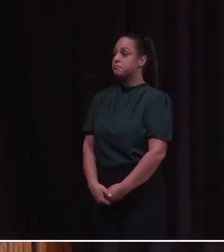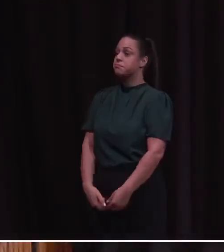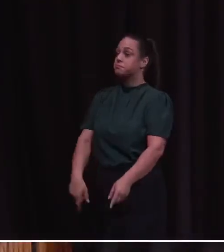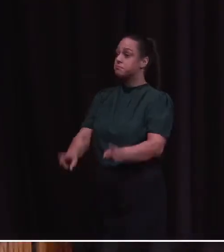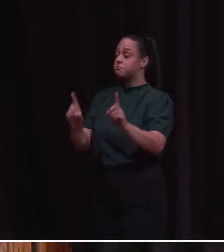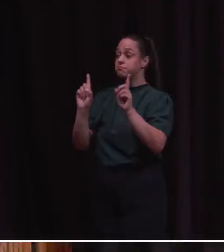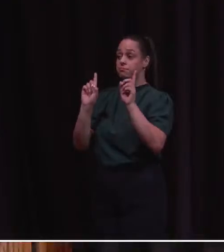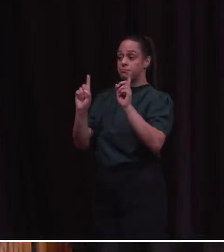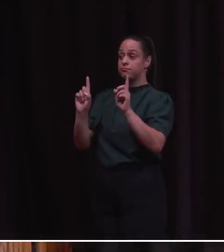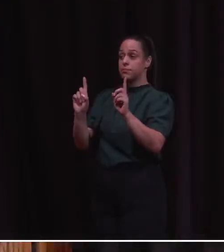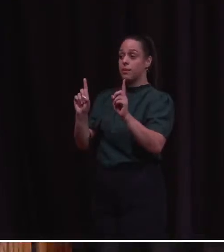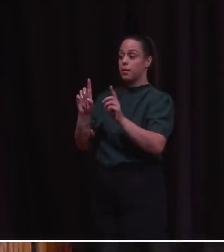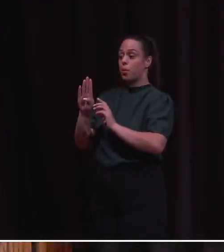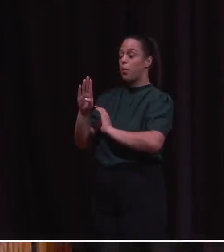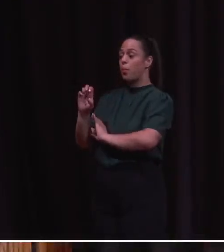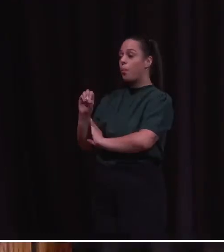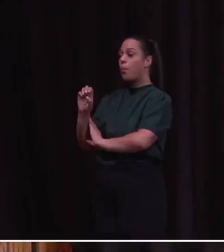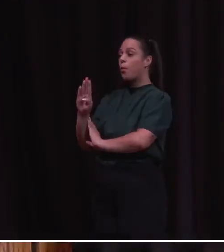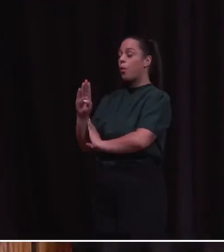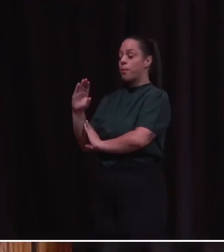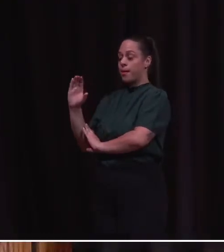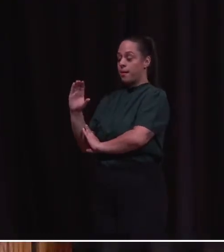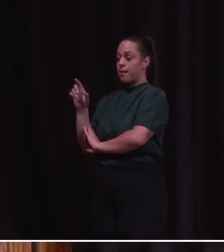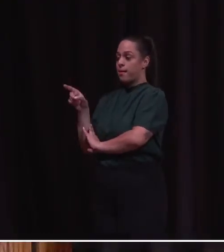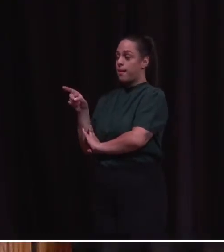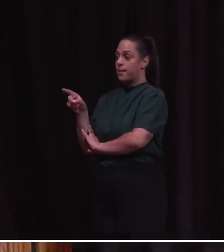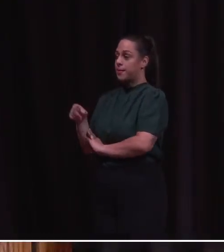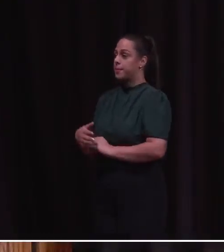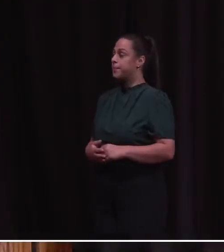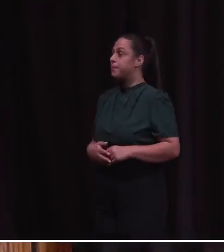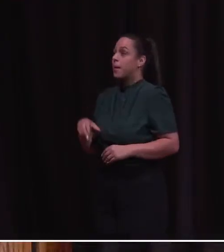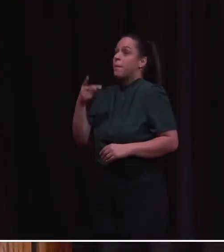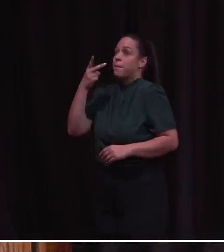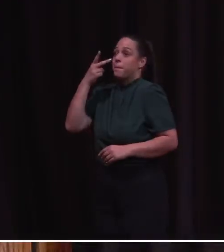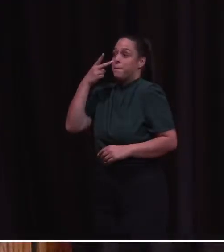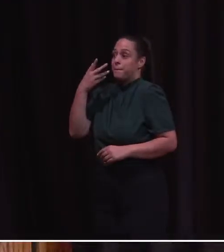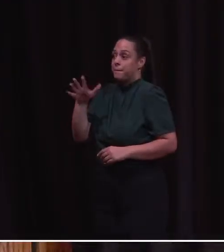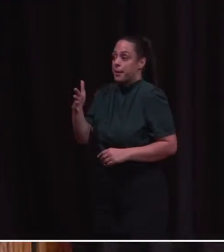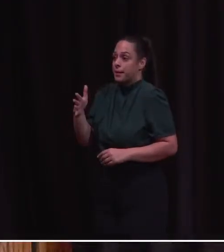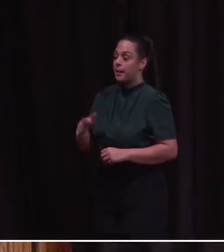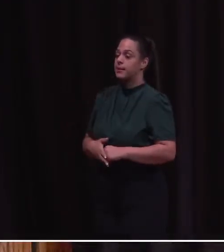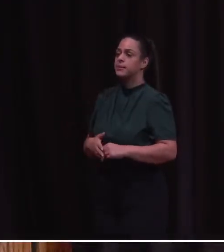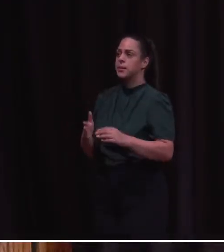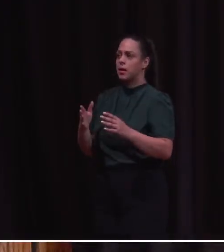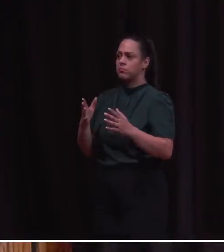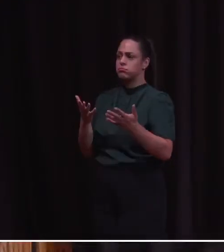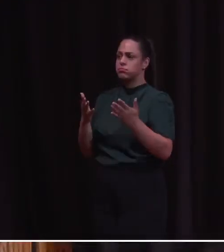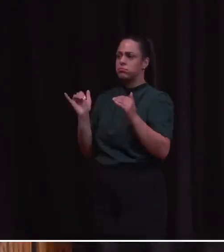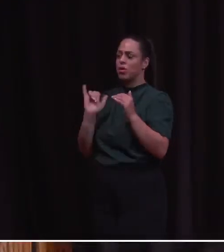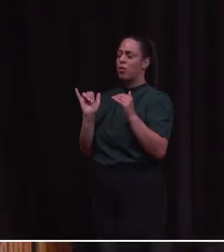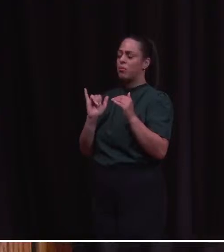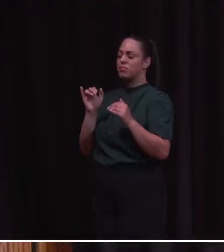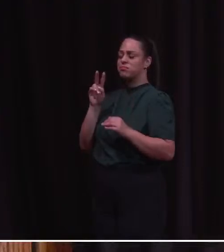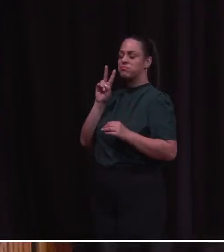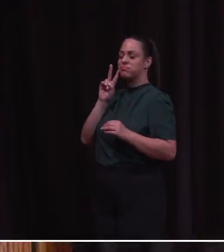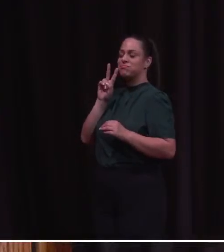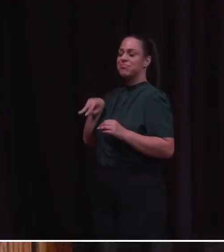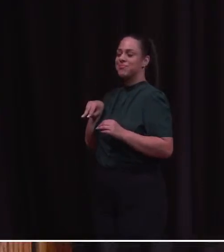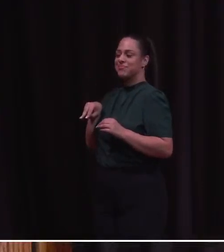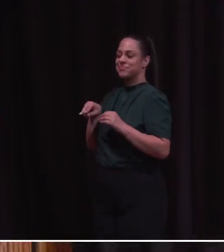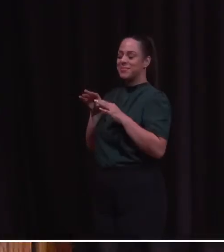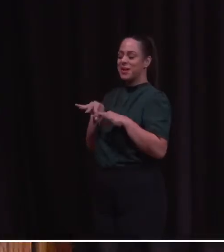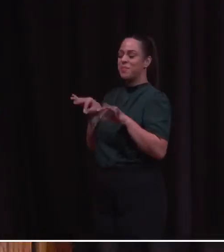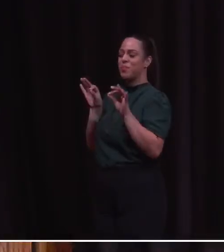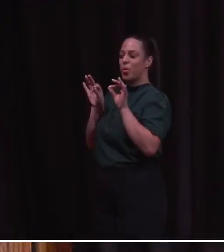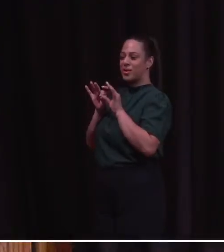Butler appears to underestimate the significance of the post-colonial critique, because at points